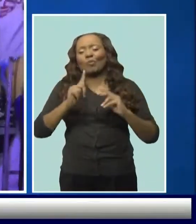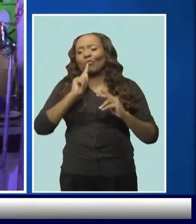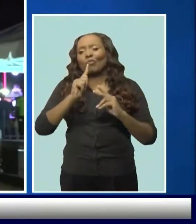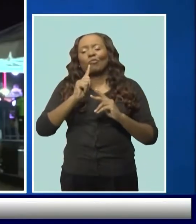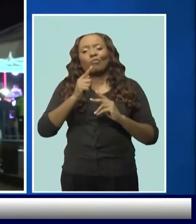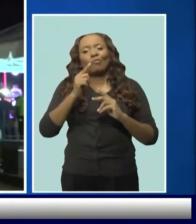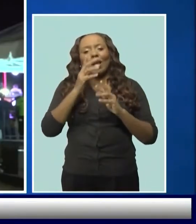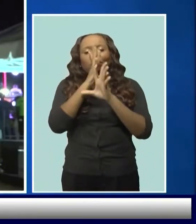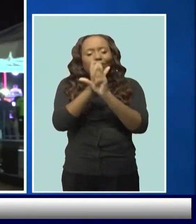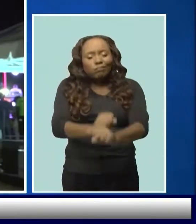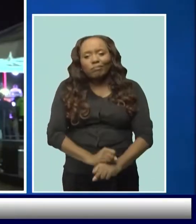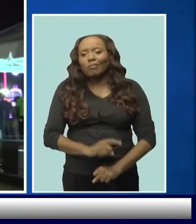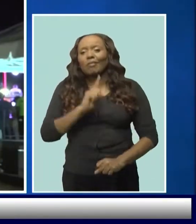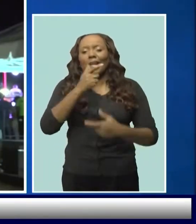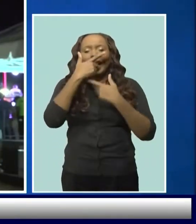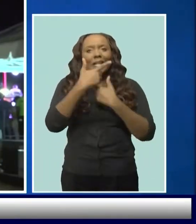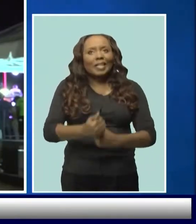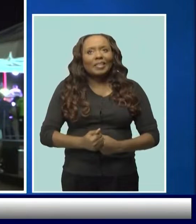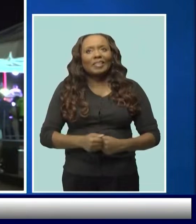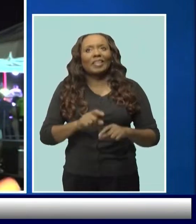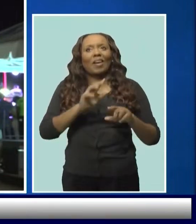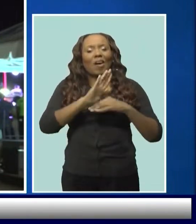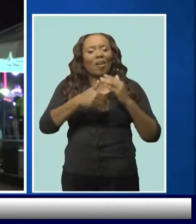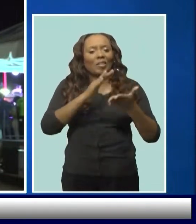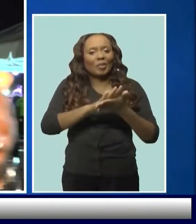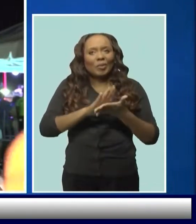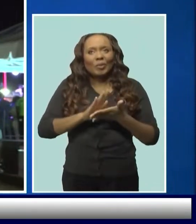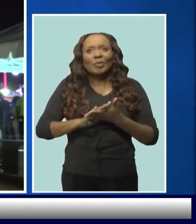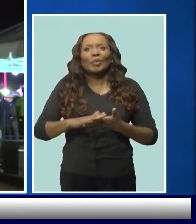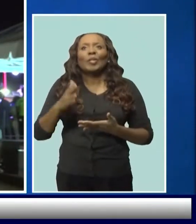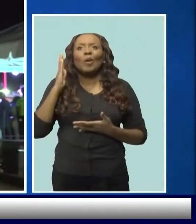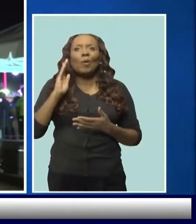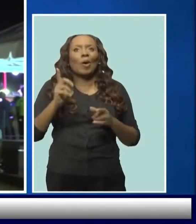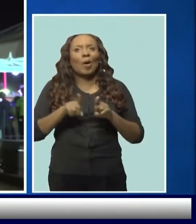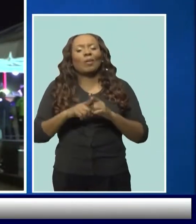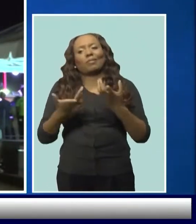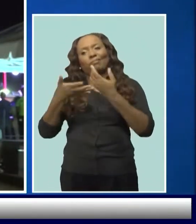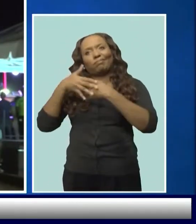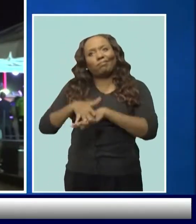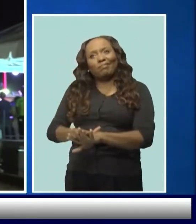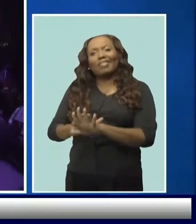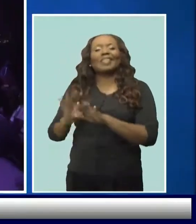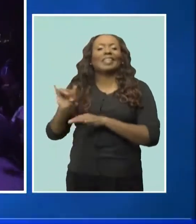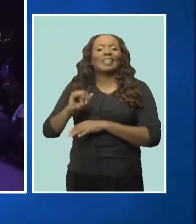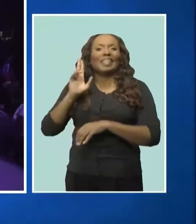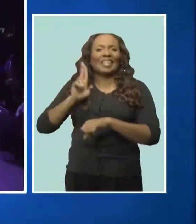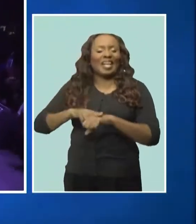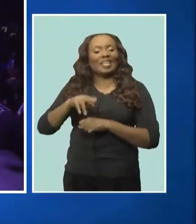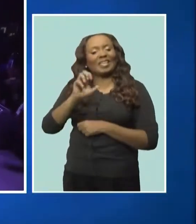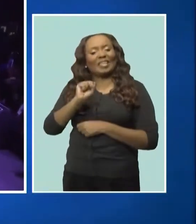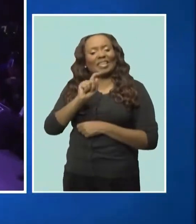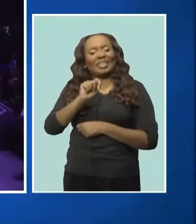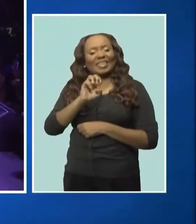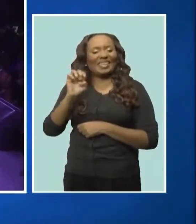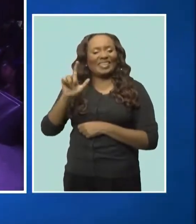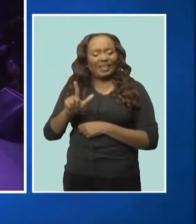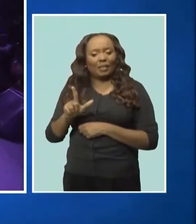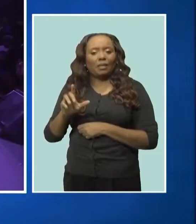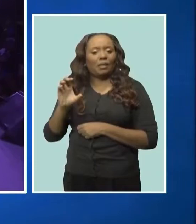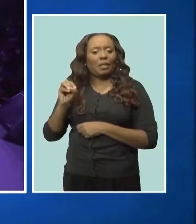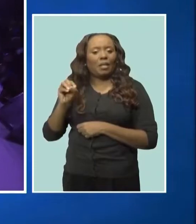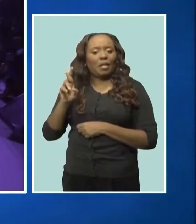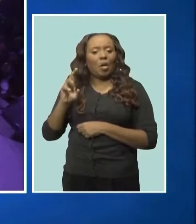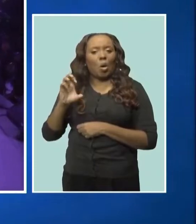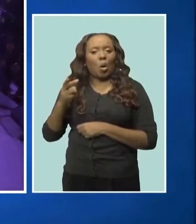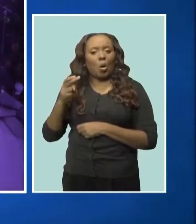within the schools, and that is going to then feed into other programs like the National Steel Orchestra. The Christchurch Foundation School Steel Orchestra